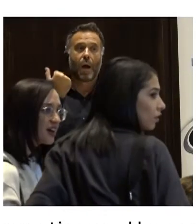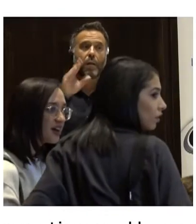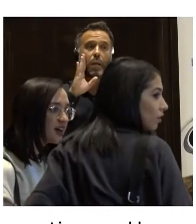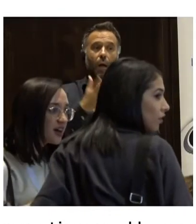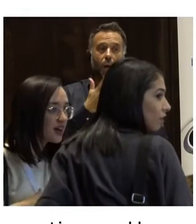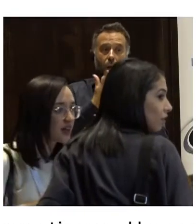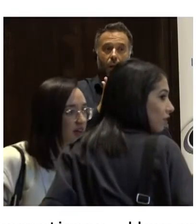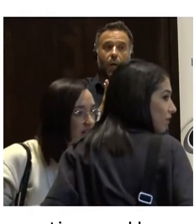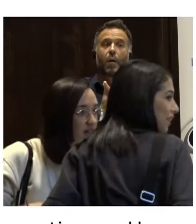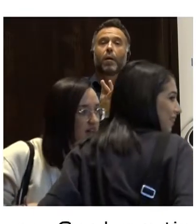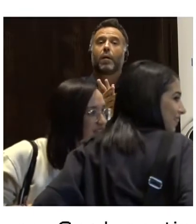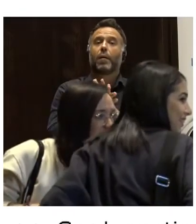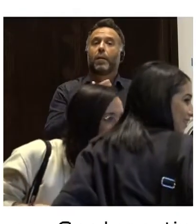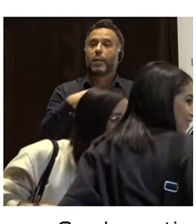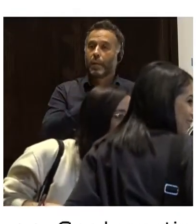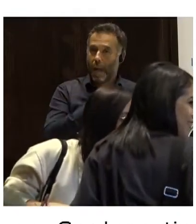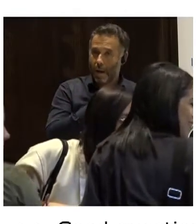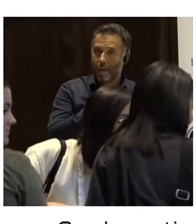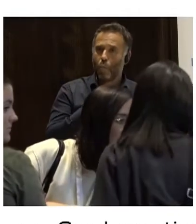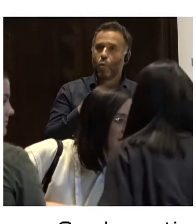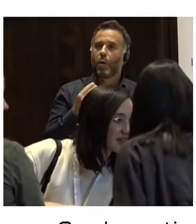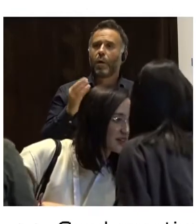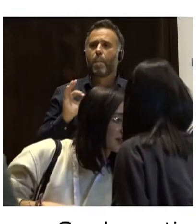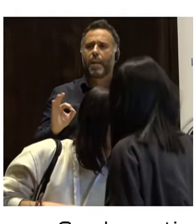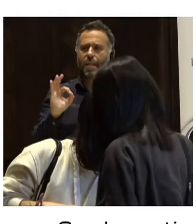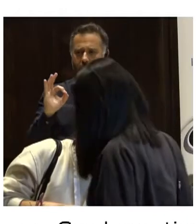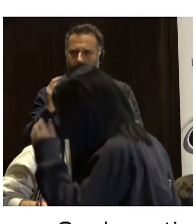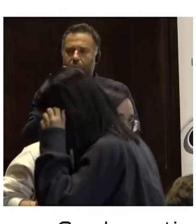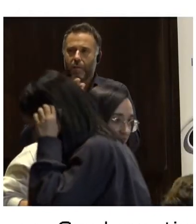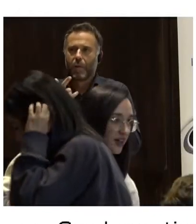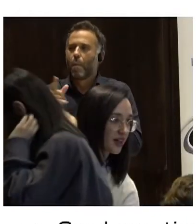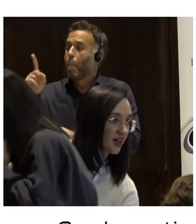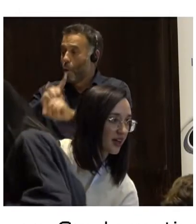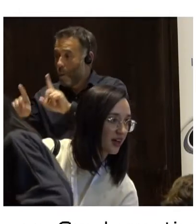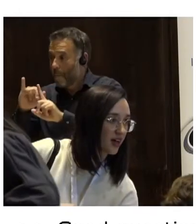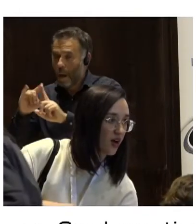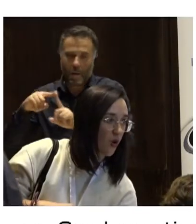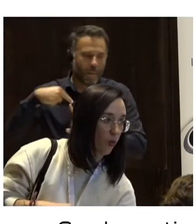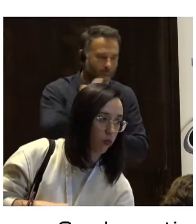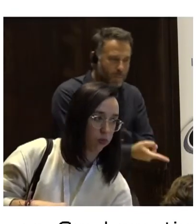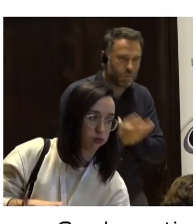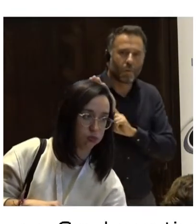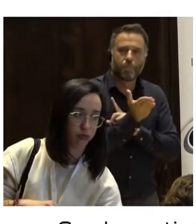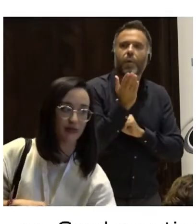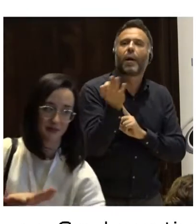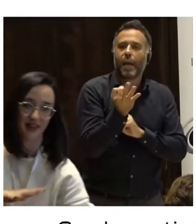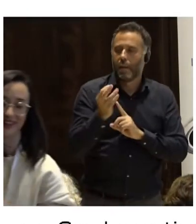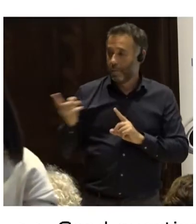the cause and effect, inhibition, laterality, and sequencing of those